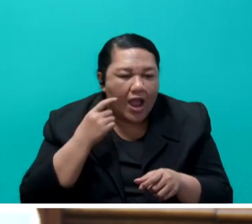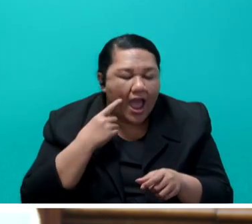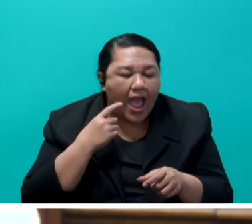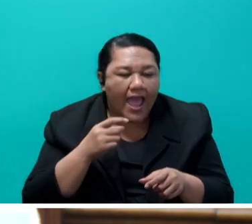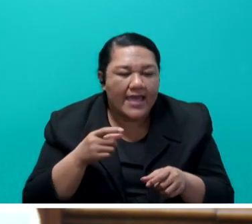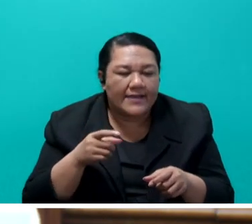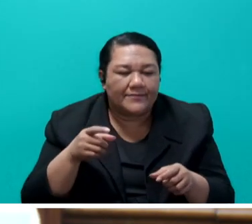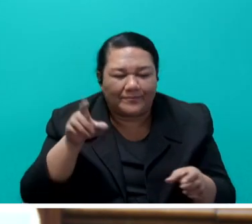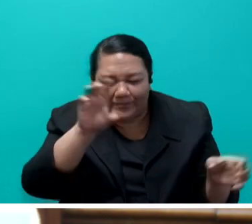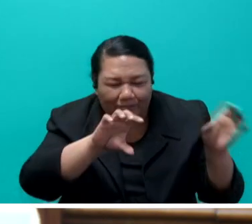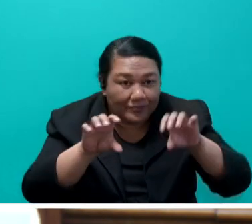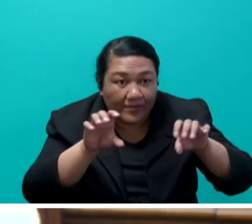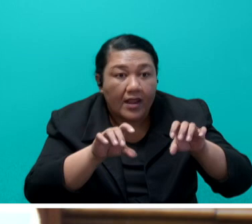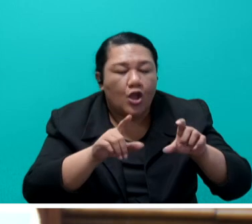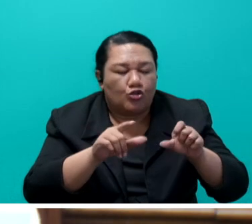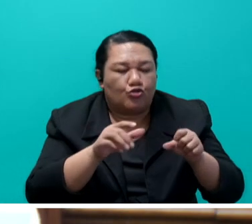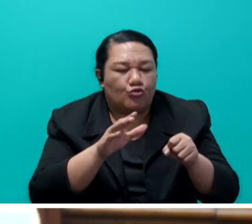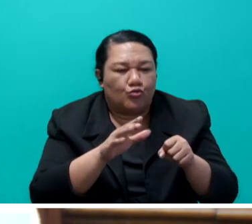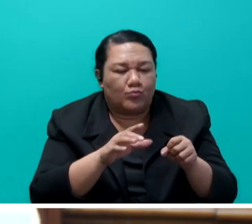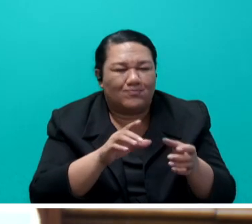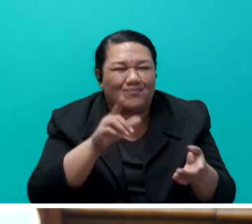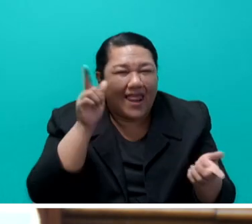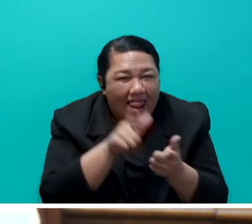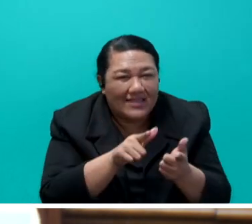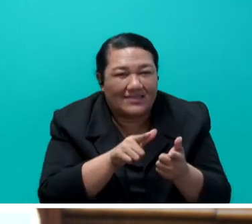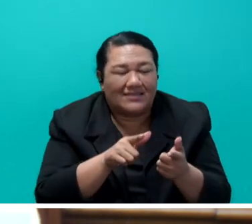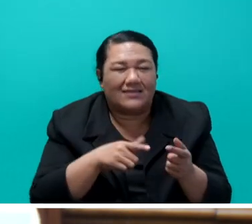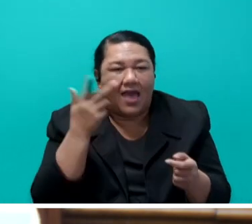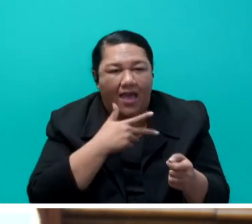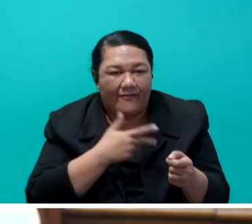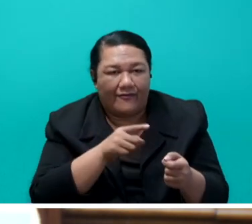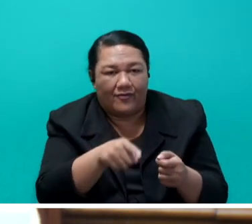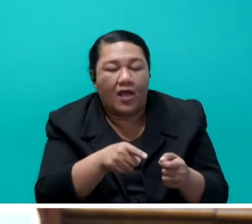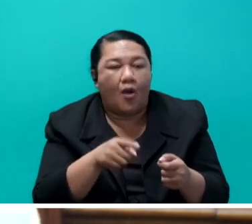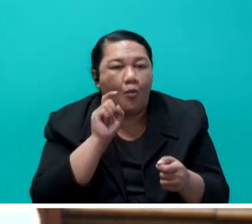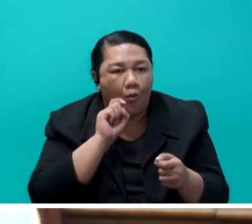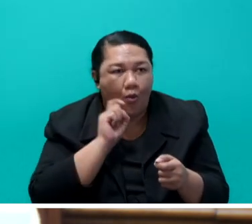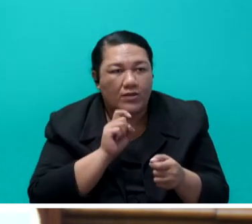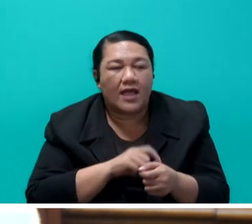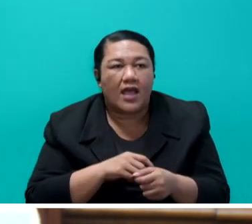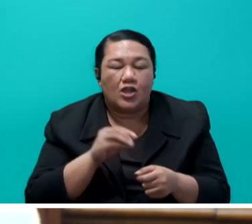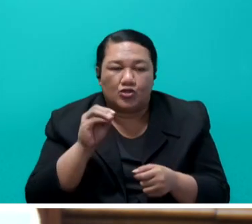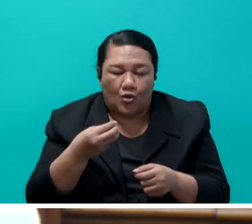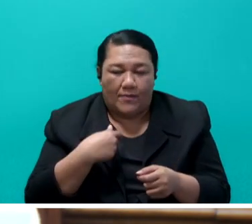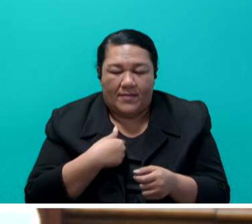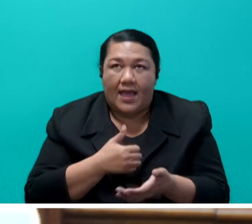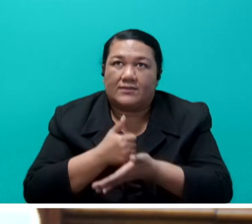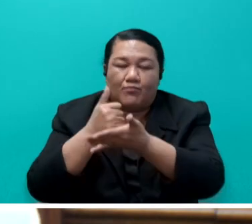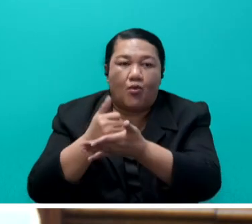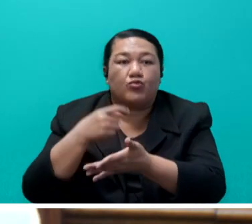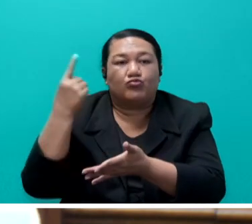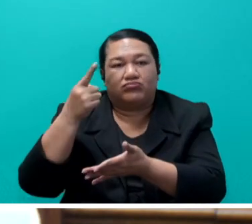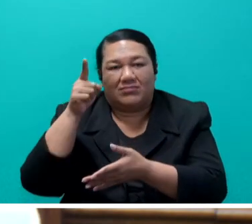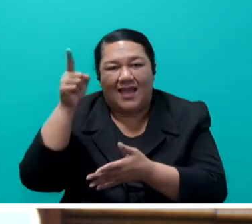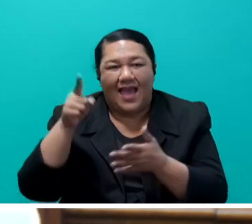that it was imperative that I support the IAEA report that safety standards utilized by Japan